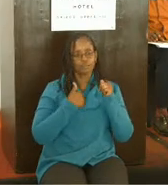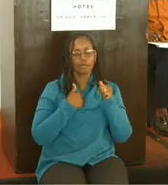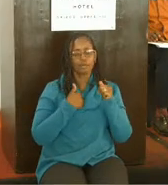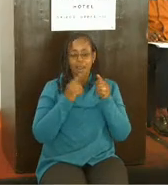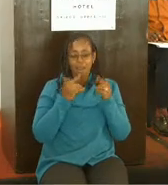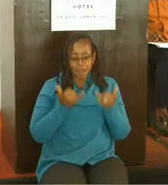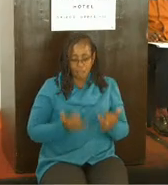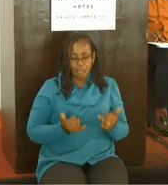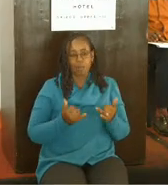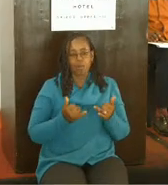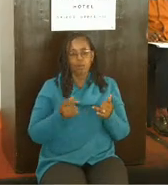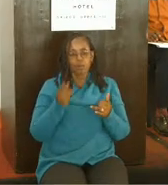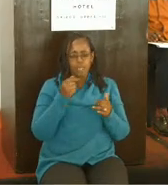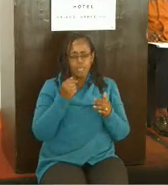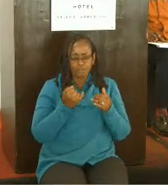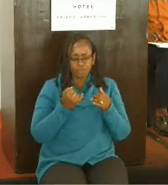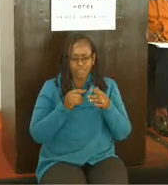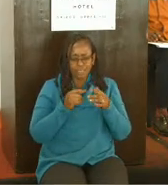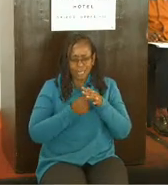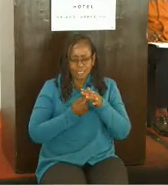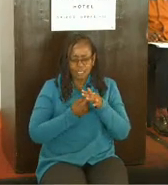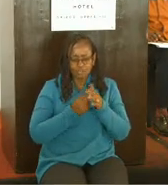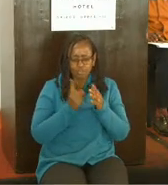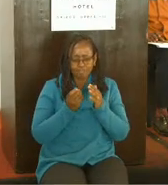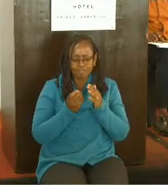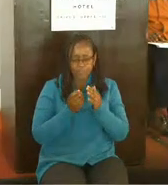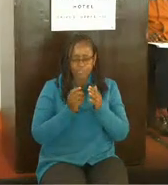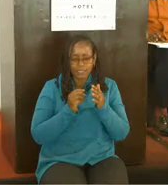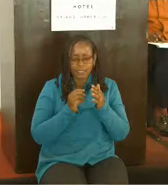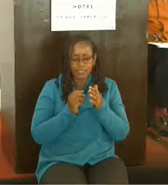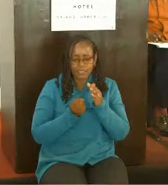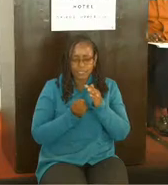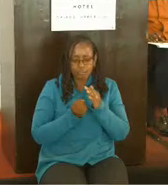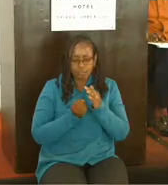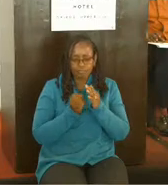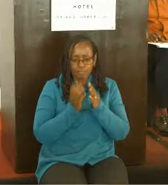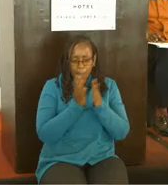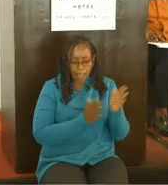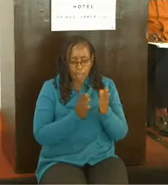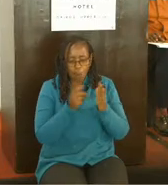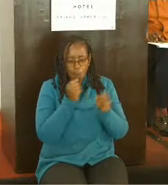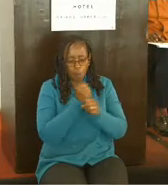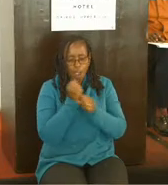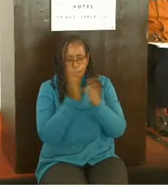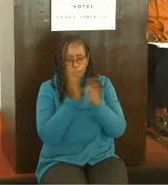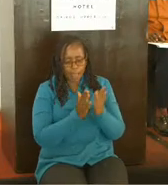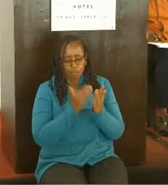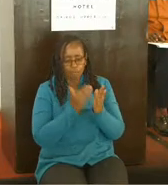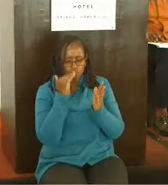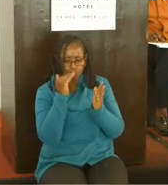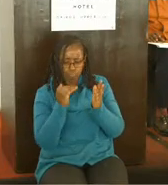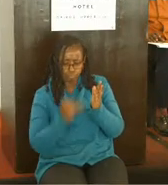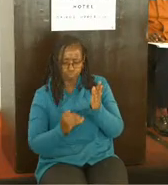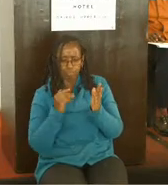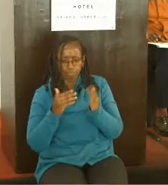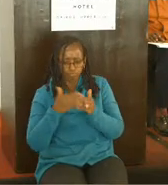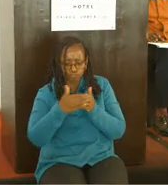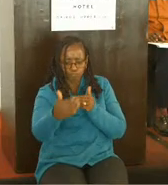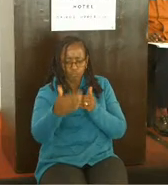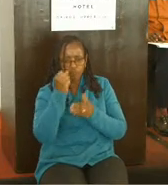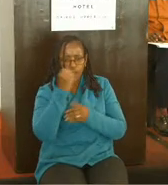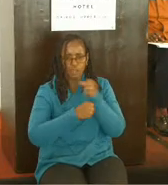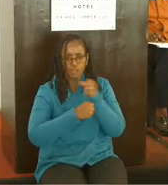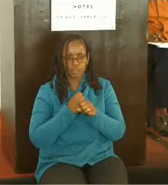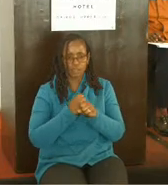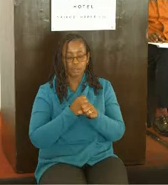beginning to Define our work plan for the next five years I'm really happy when somebody said I am worried about